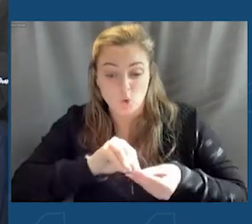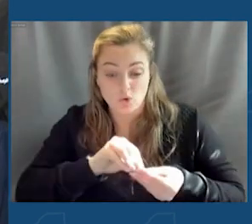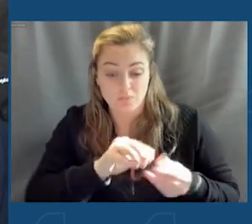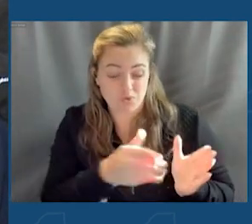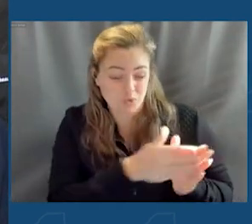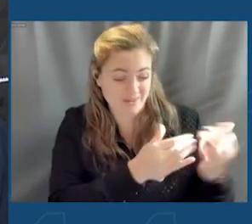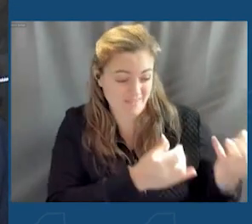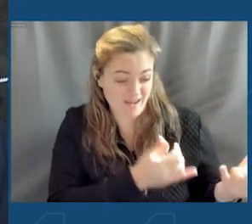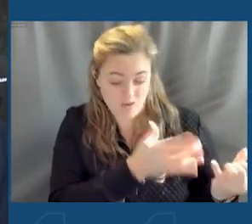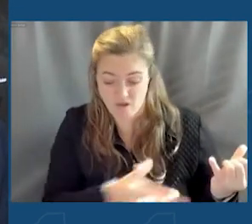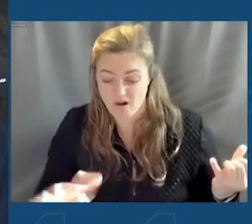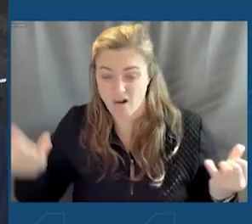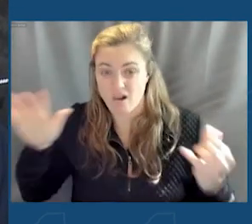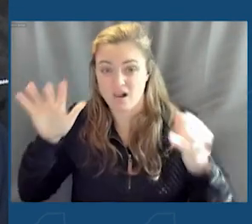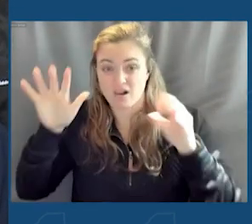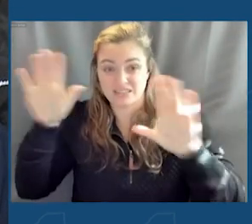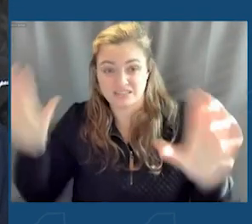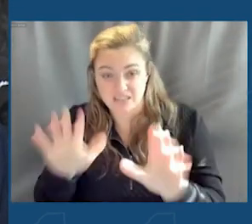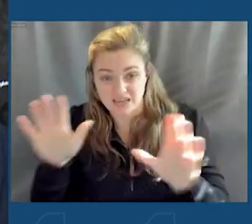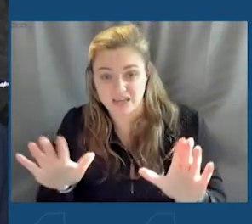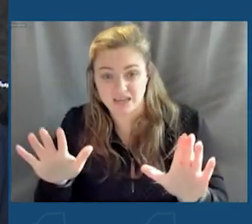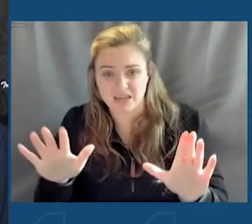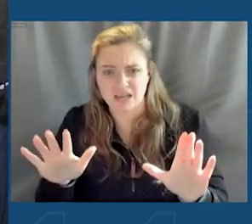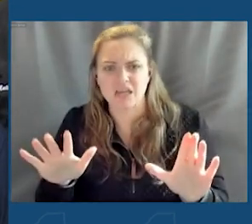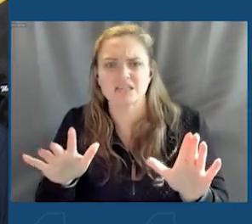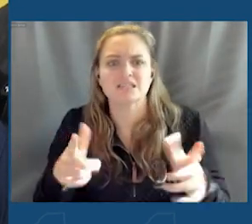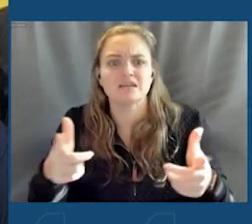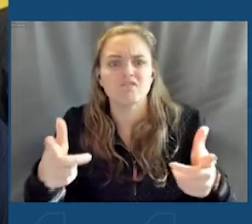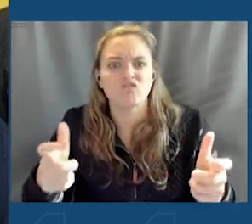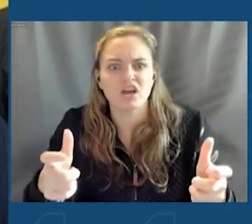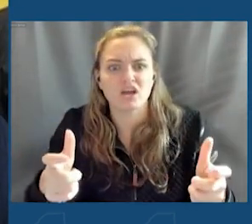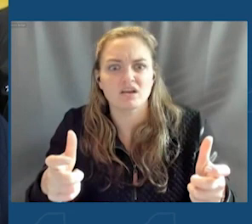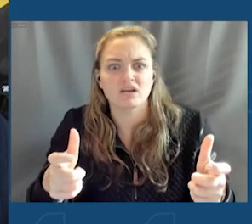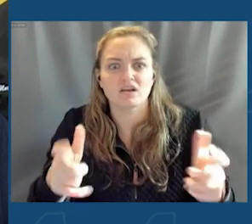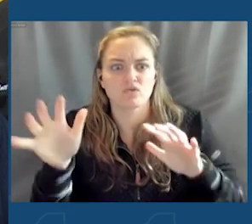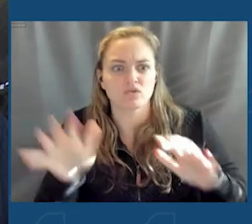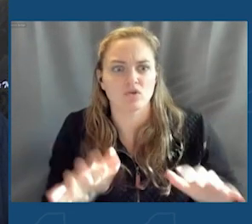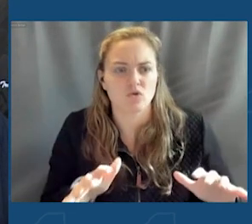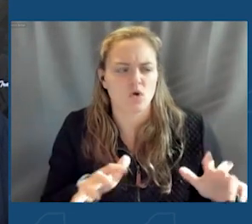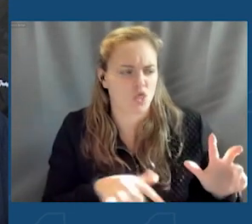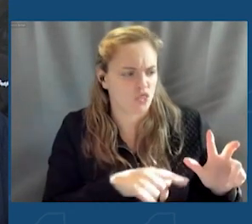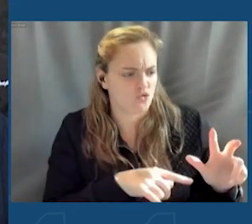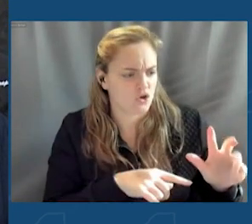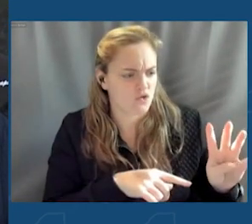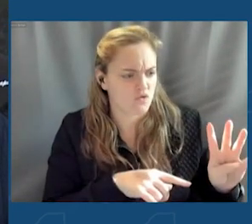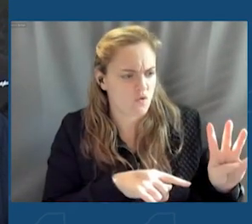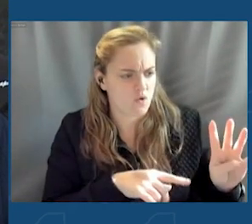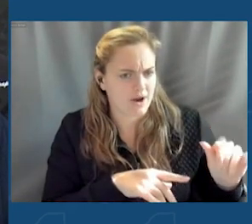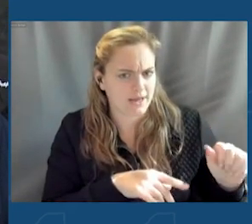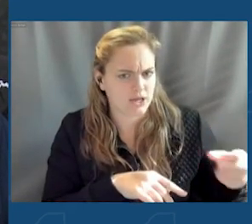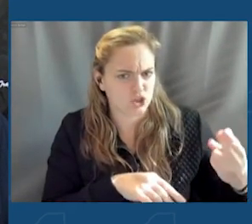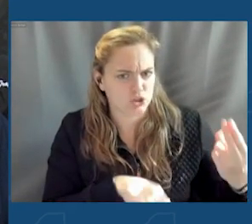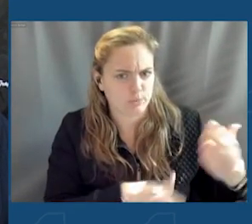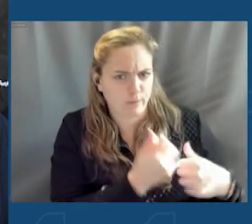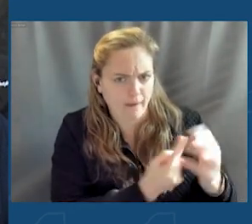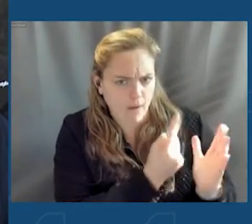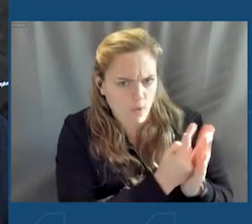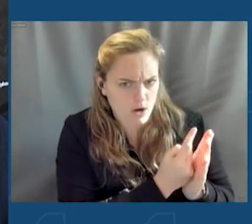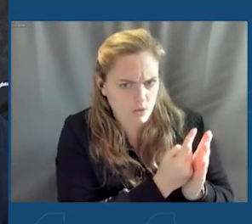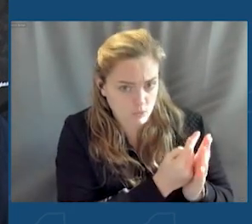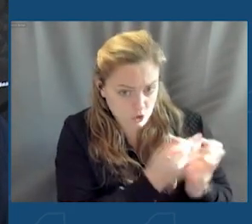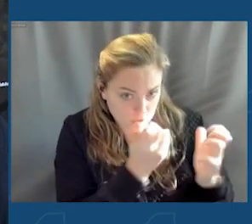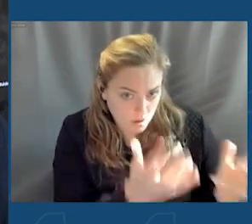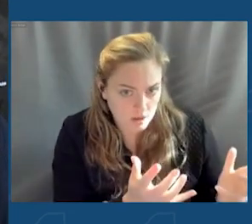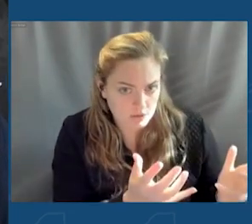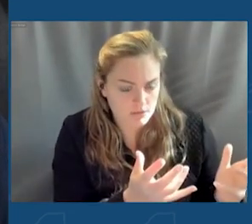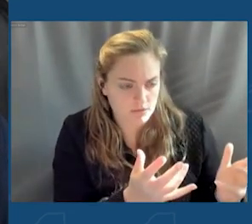is the rate of snow that is most concerning. It went from 3 to 4 inches an hour, which is extraordinary.